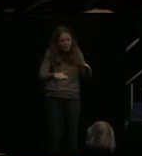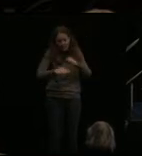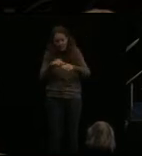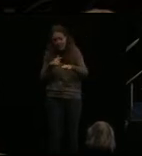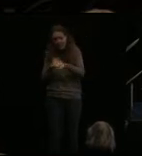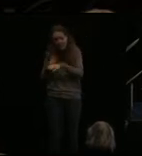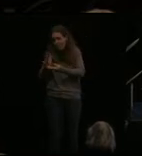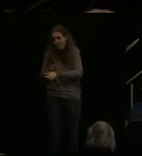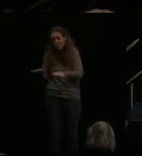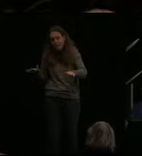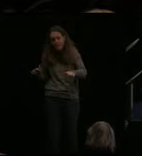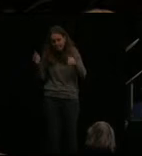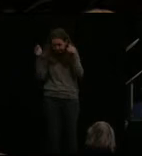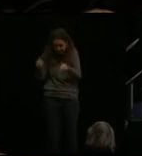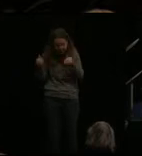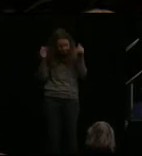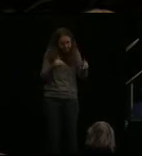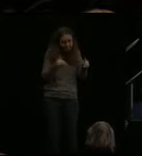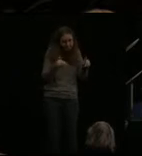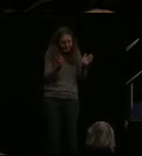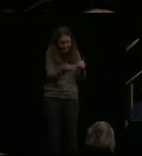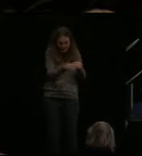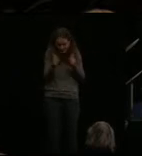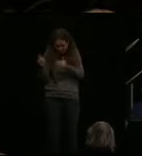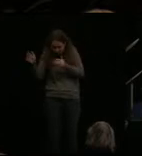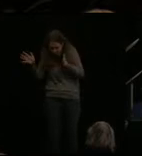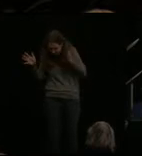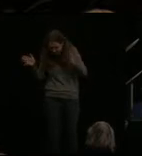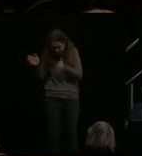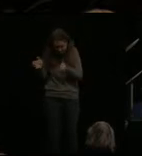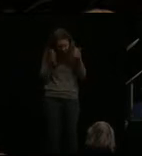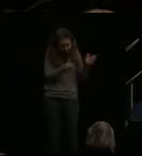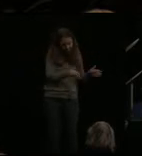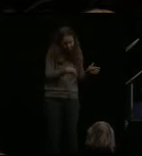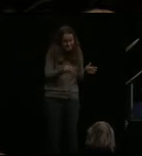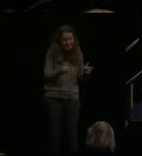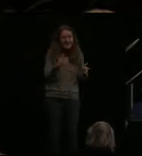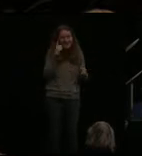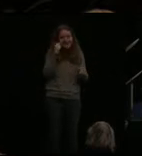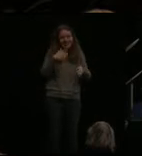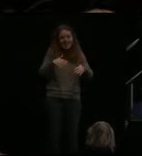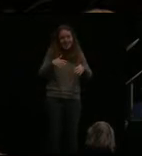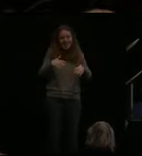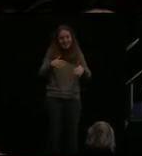it? And that can, as I say, sometimes paralyze us into